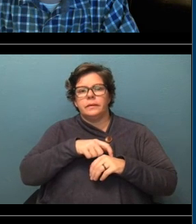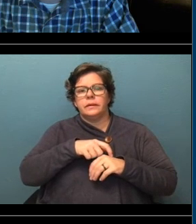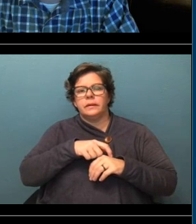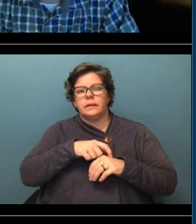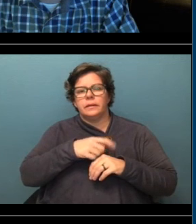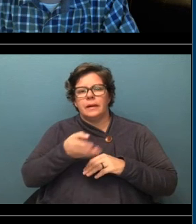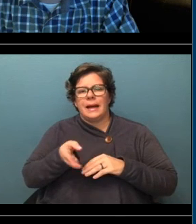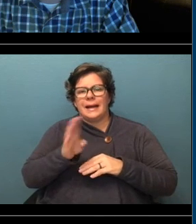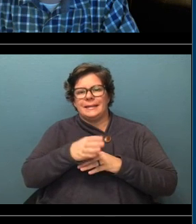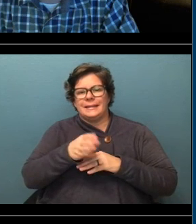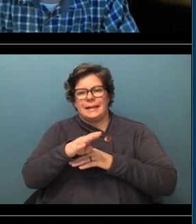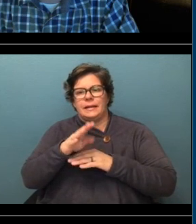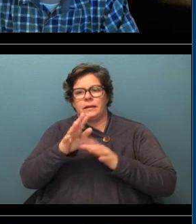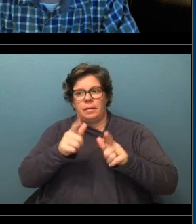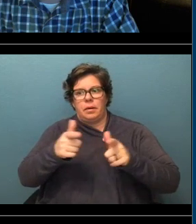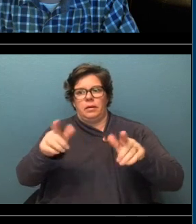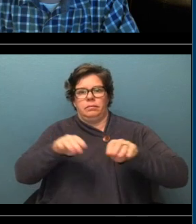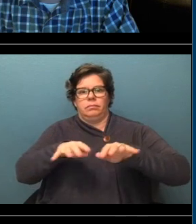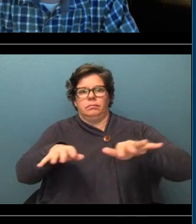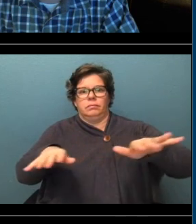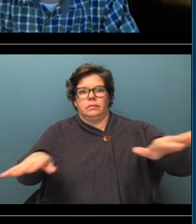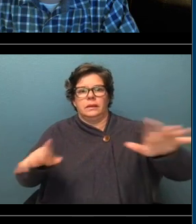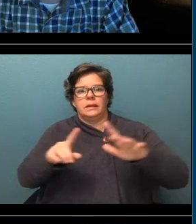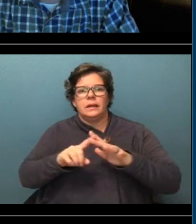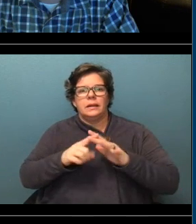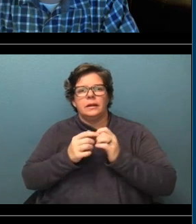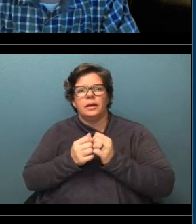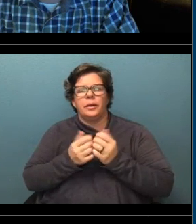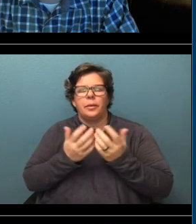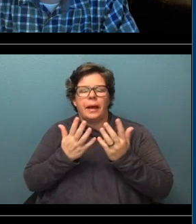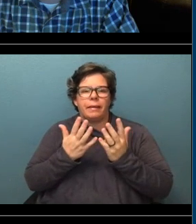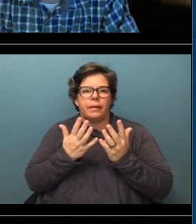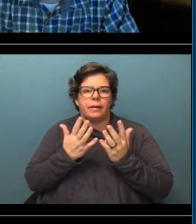completion across the state. So we started out with a soft